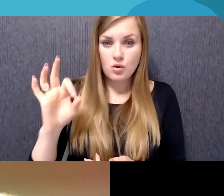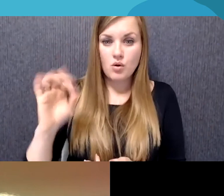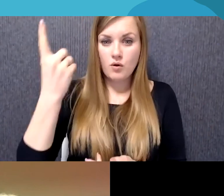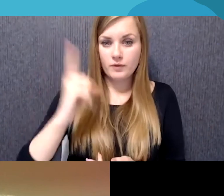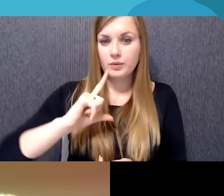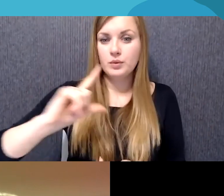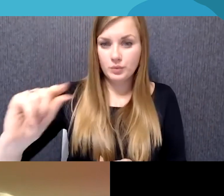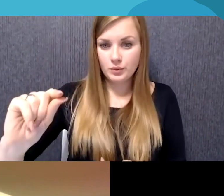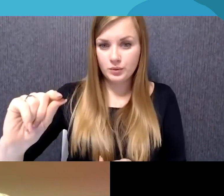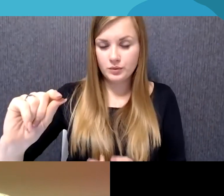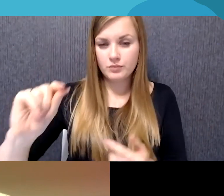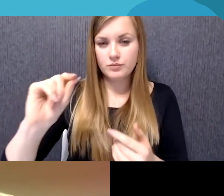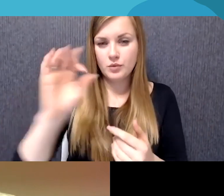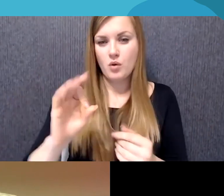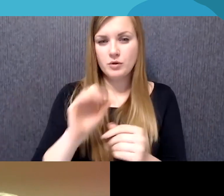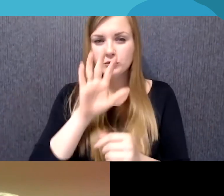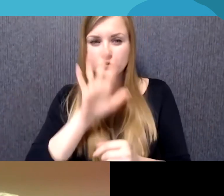changing.